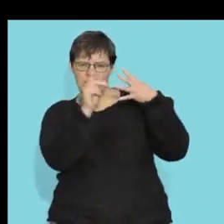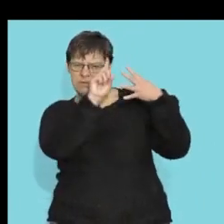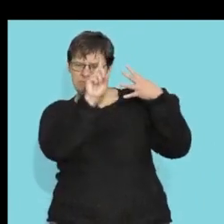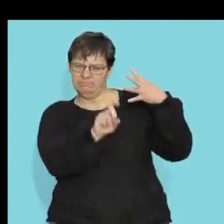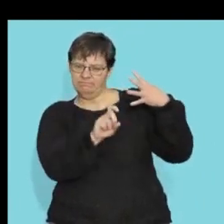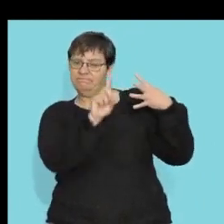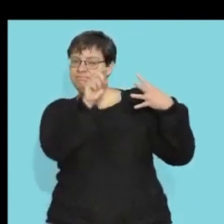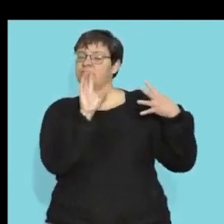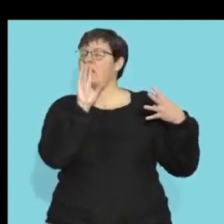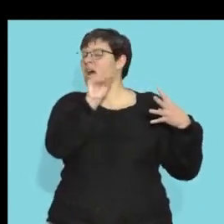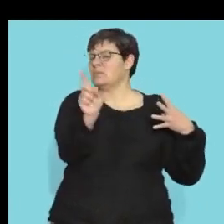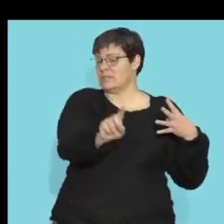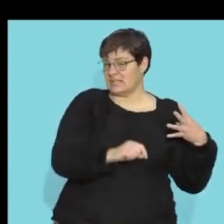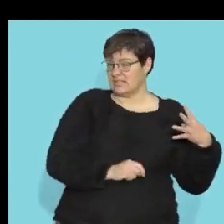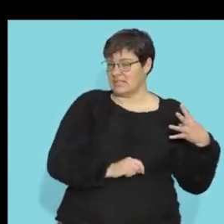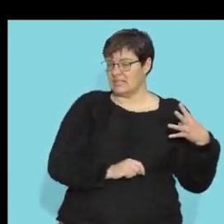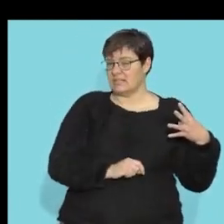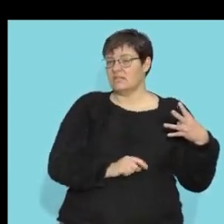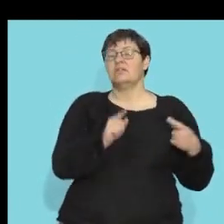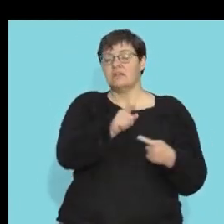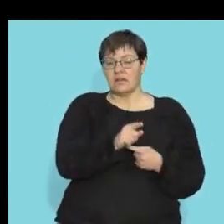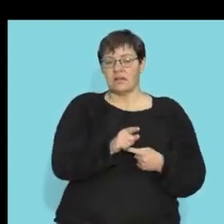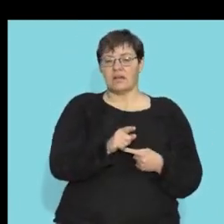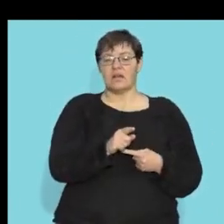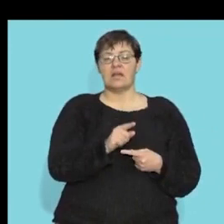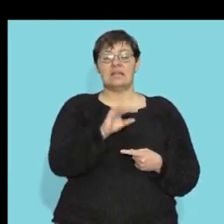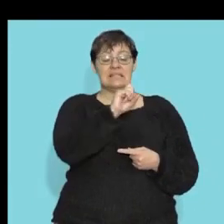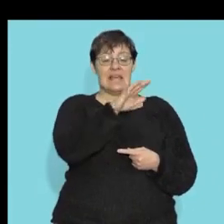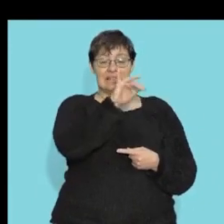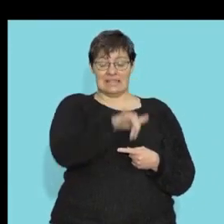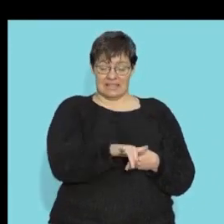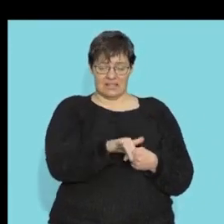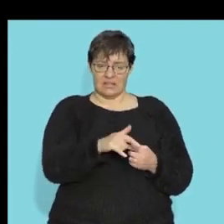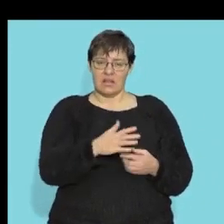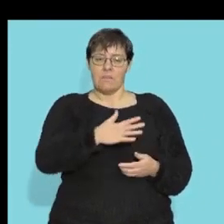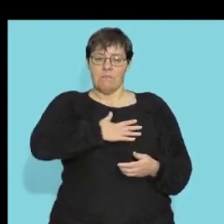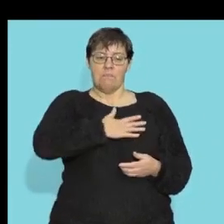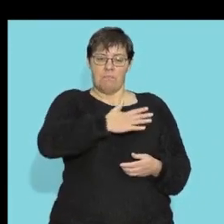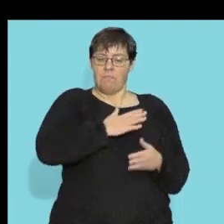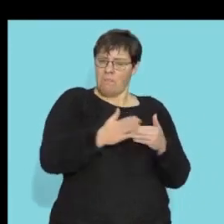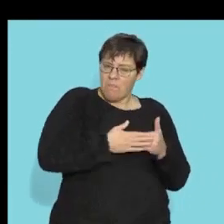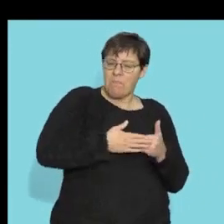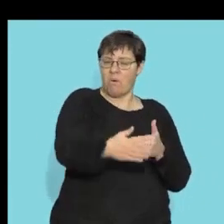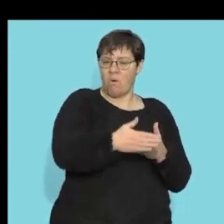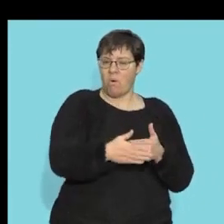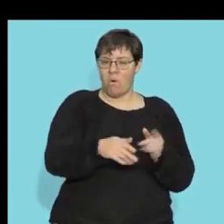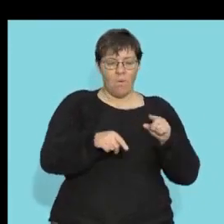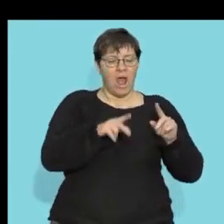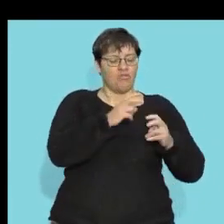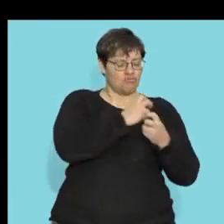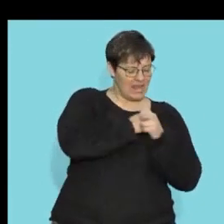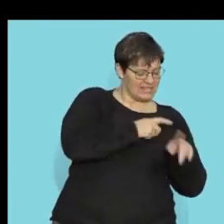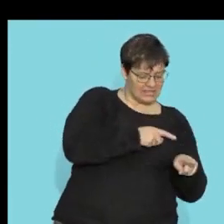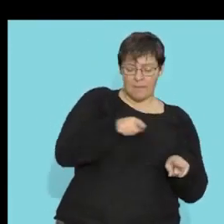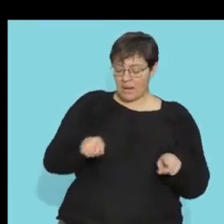question, the question says, how much more air did Stacey take in per breath whilst exercising than